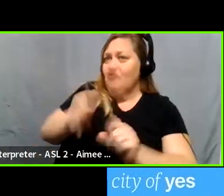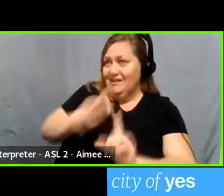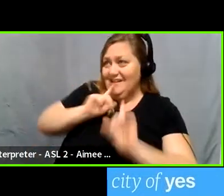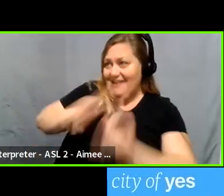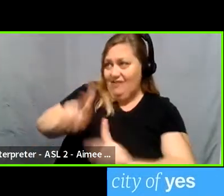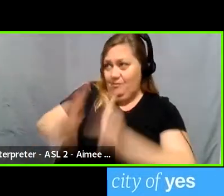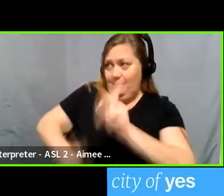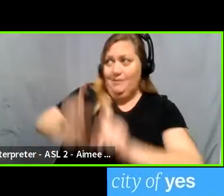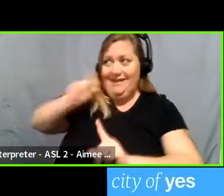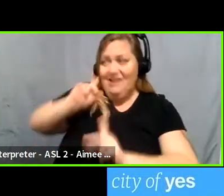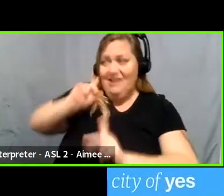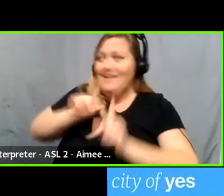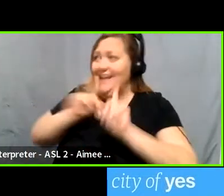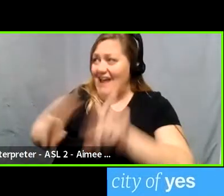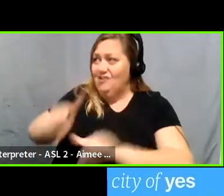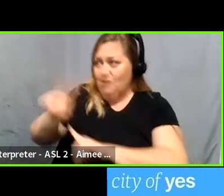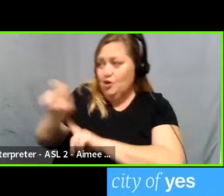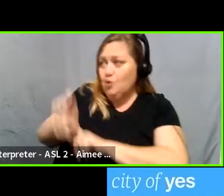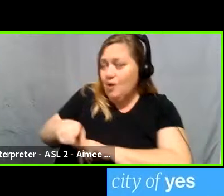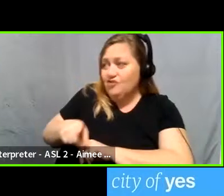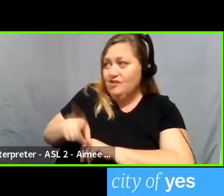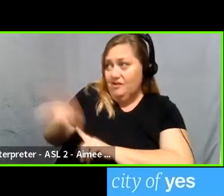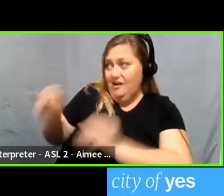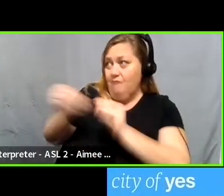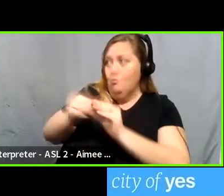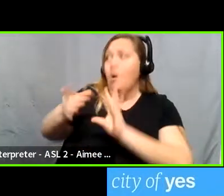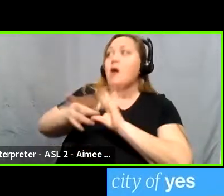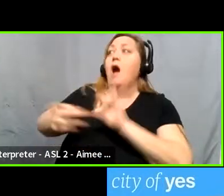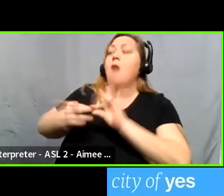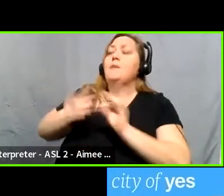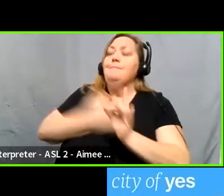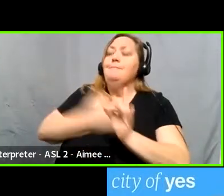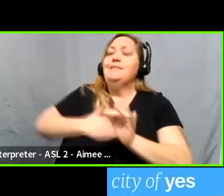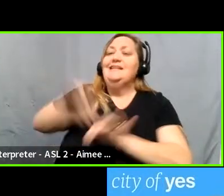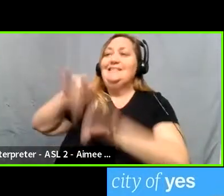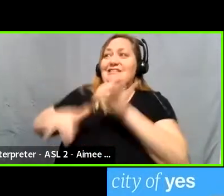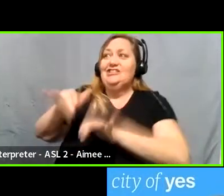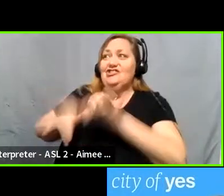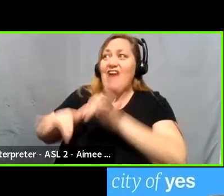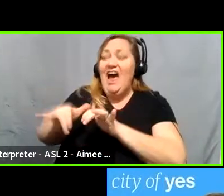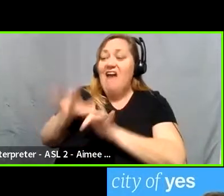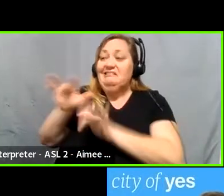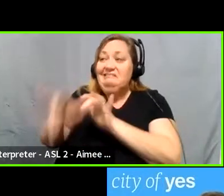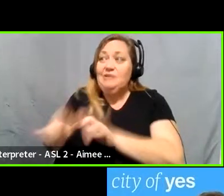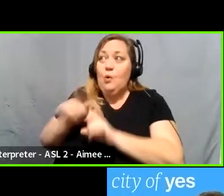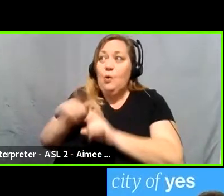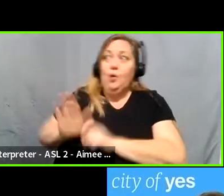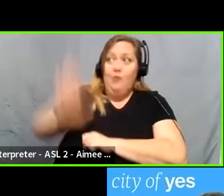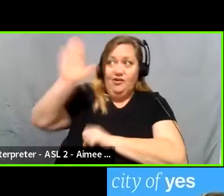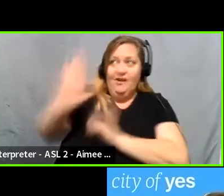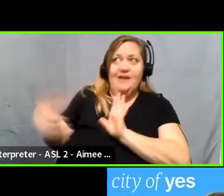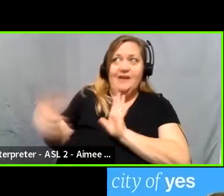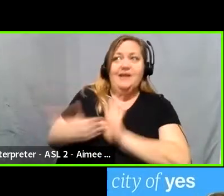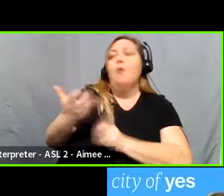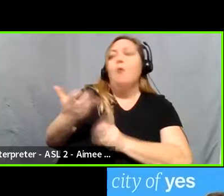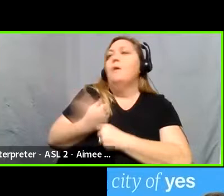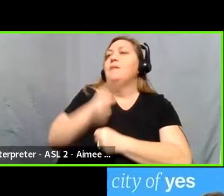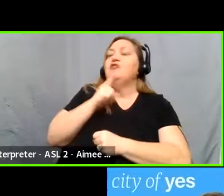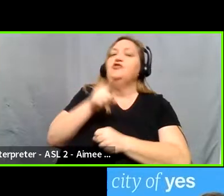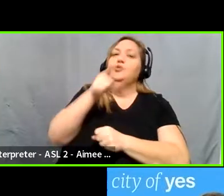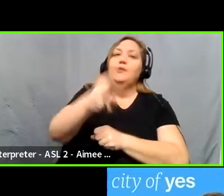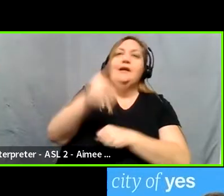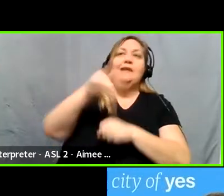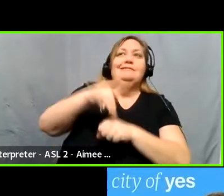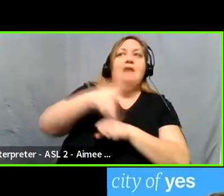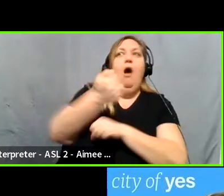people can hear the answer to the question. Um, if you have more comments, can you please put them in the chat or you can re-raise your hand? I just want to make sure that we can get